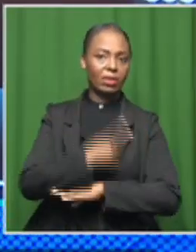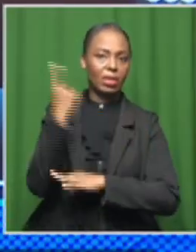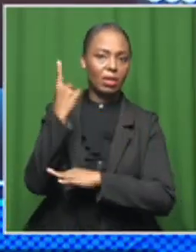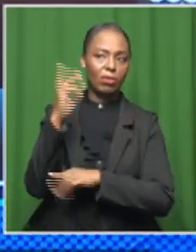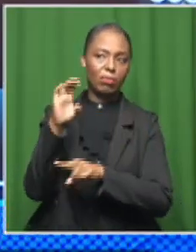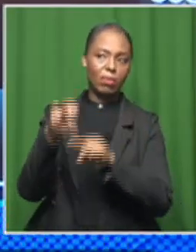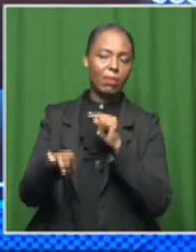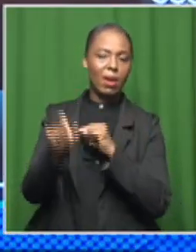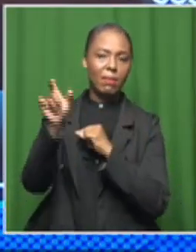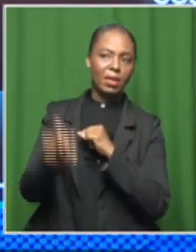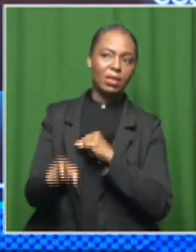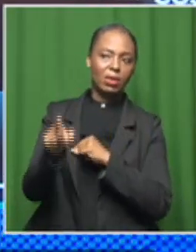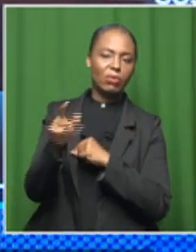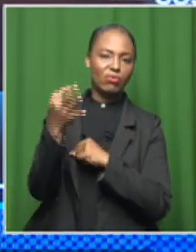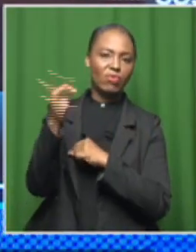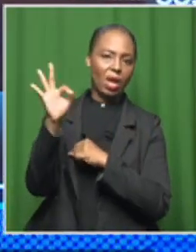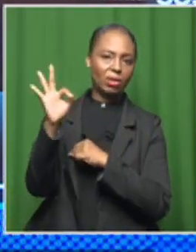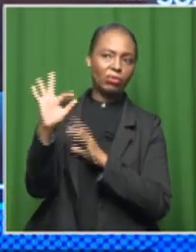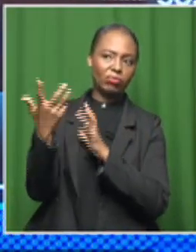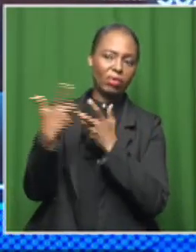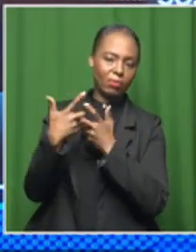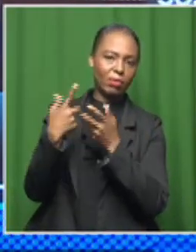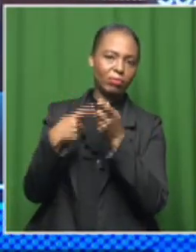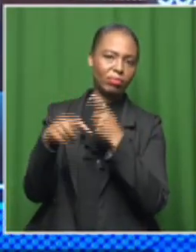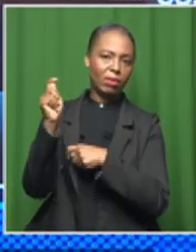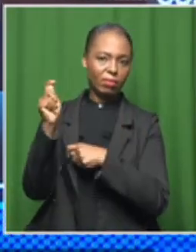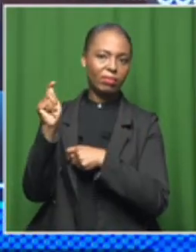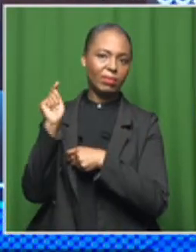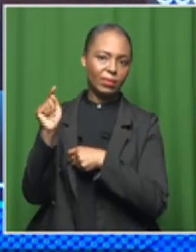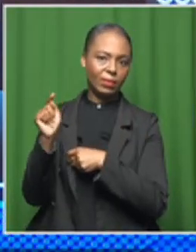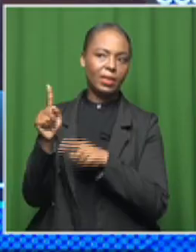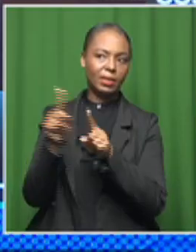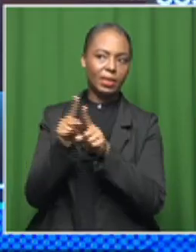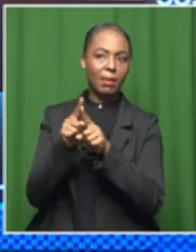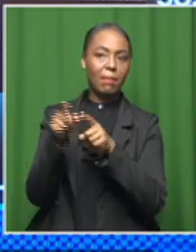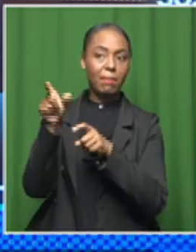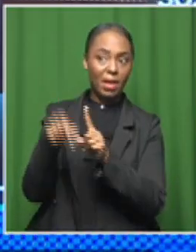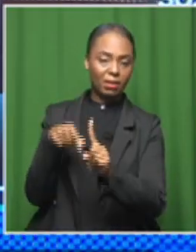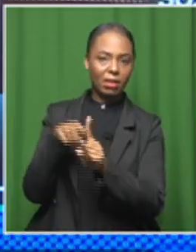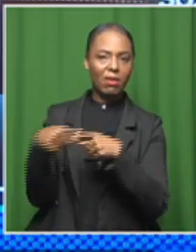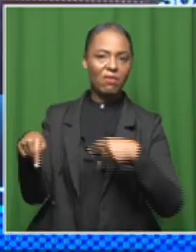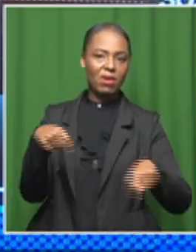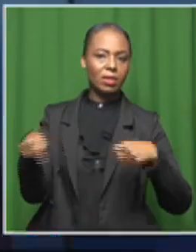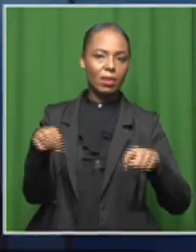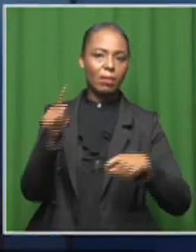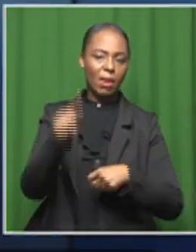are actually learning from somebody who's actively in the markets as well. And